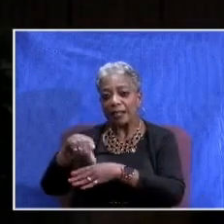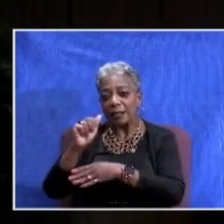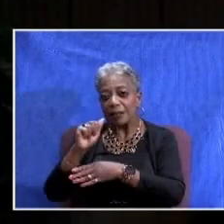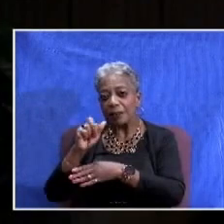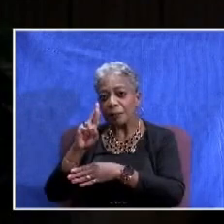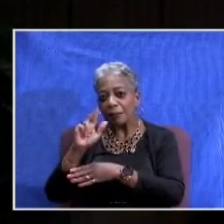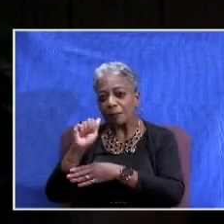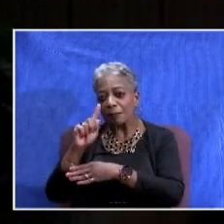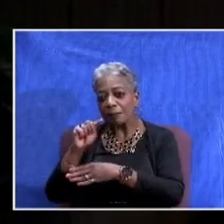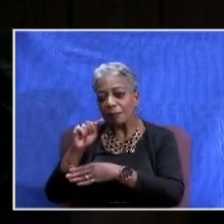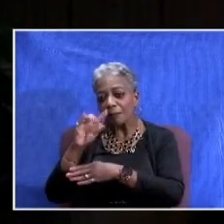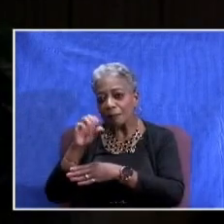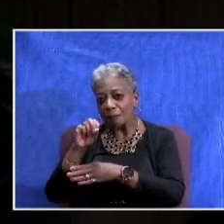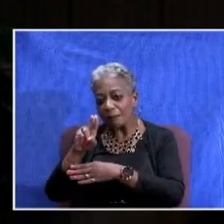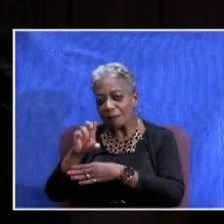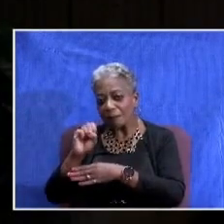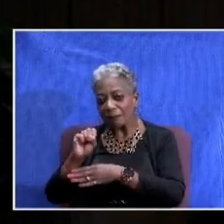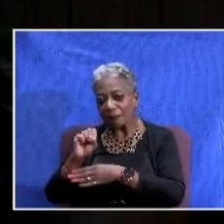Pay me.